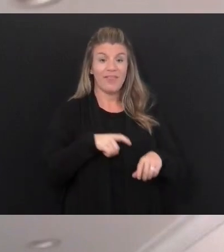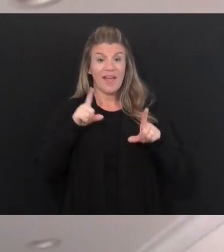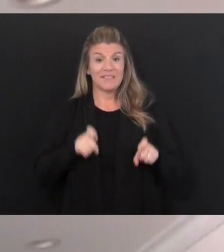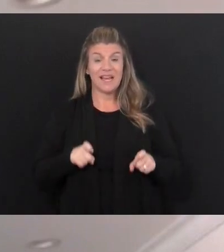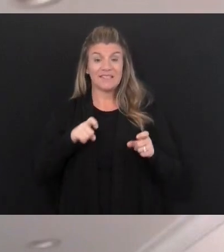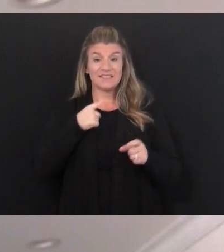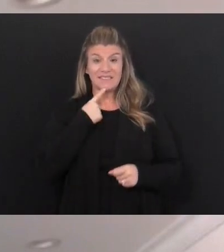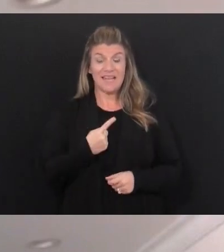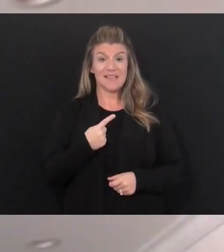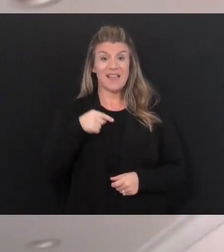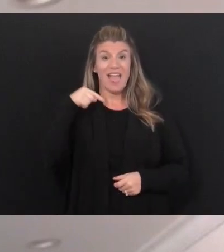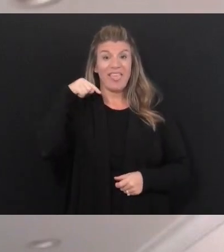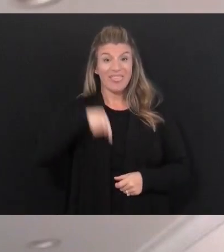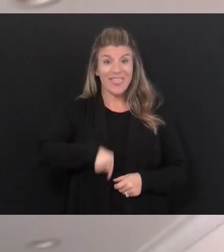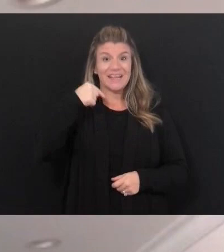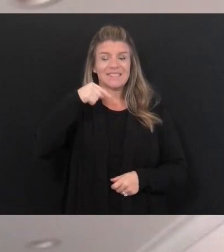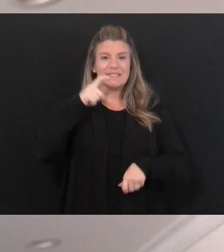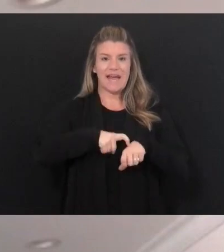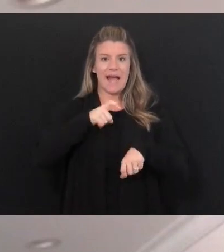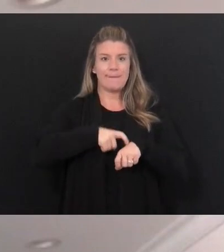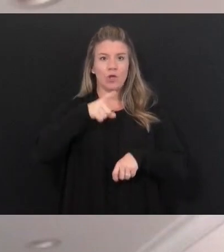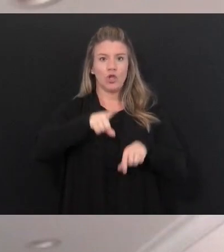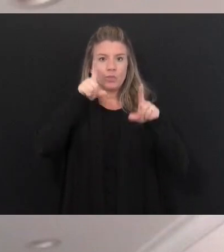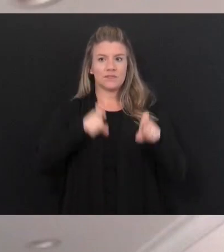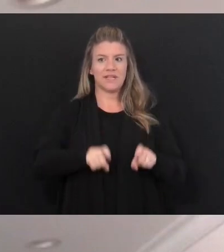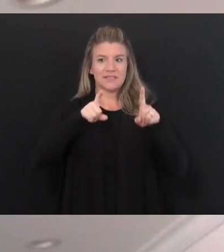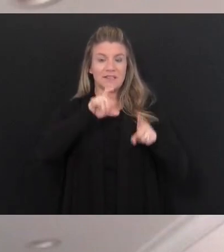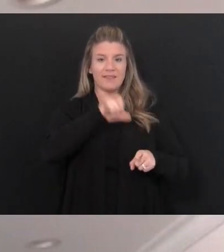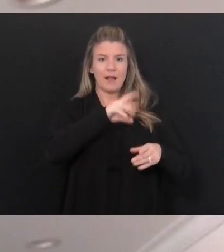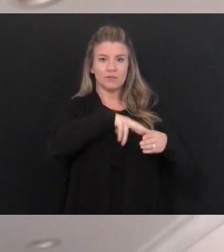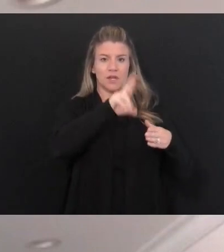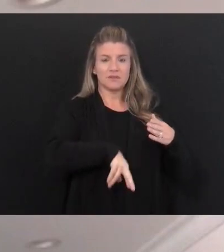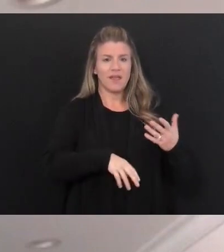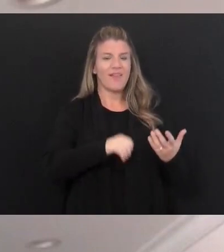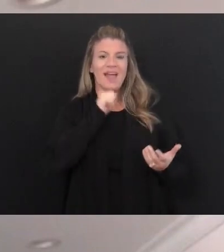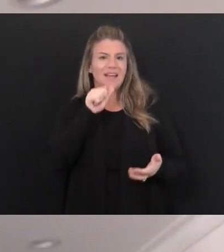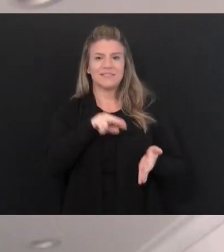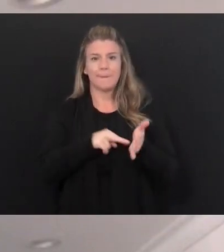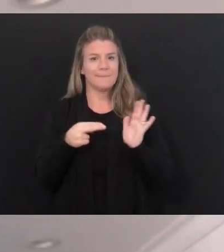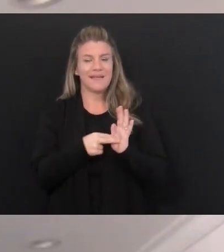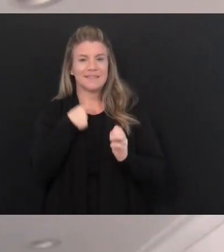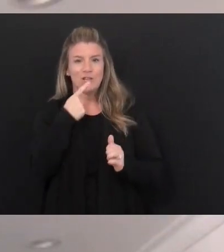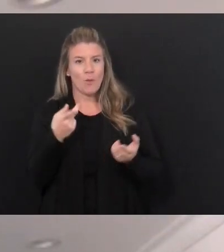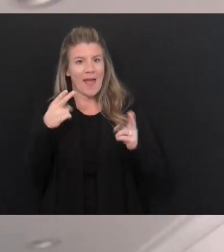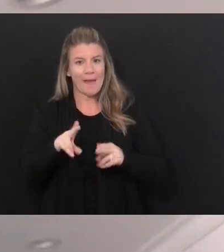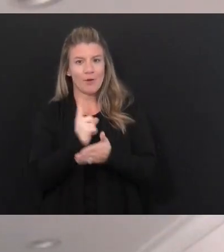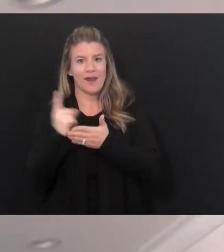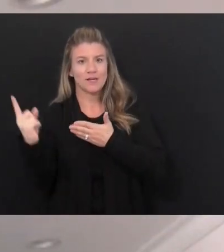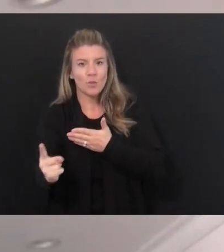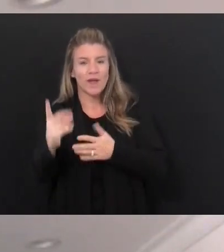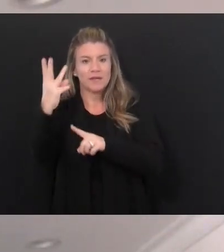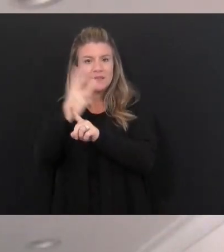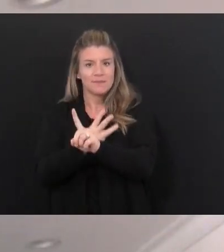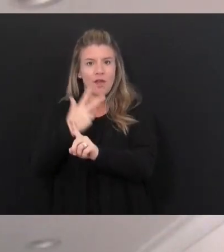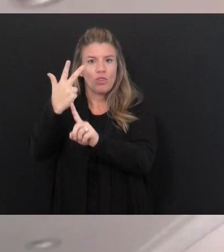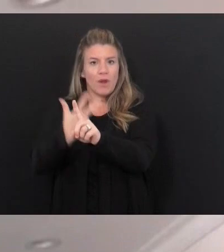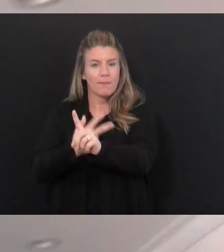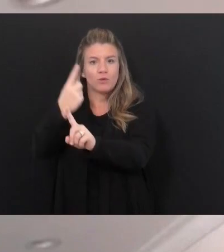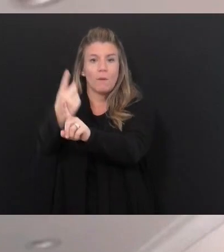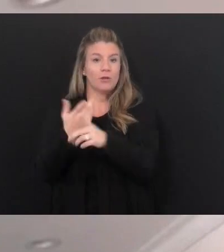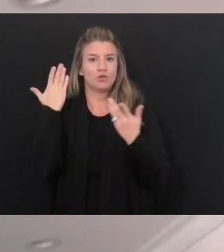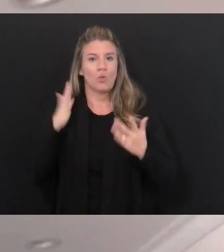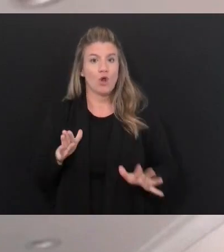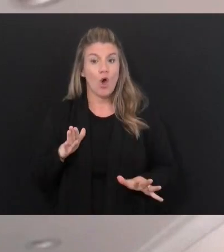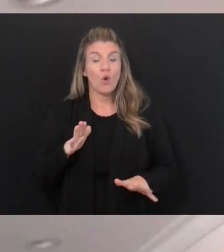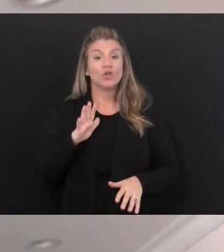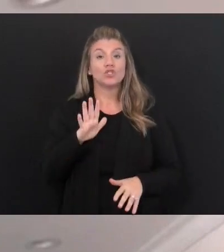tested, here's your results. It doesn't tell you what might happen in a week, a month, 6 months, et cetera. But I think what we're doing is